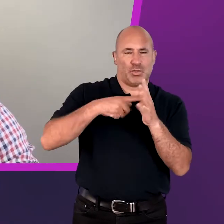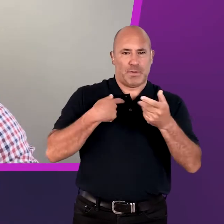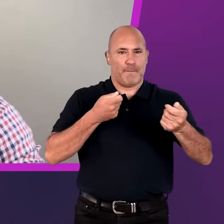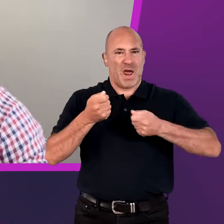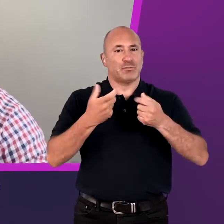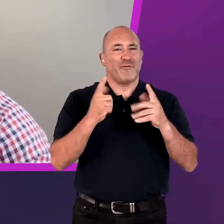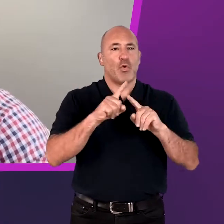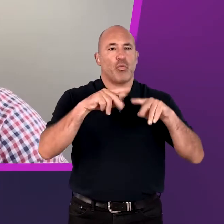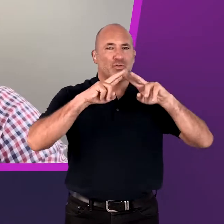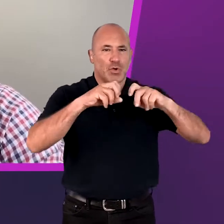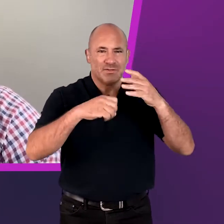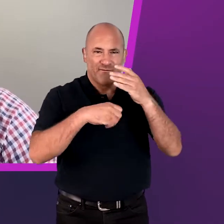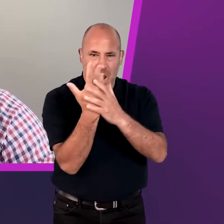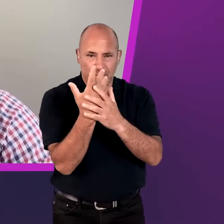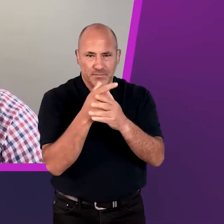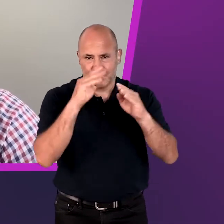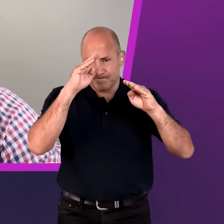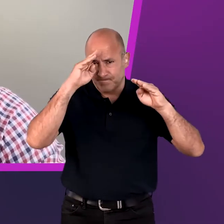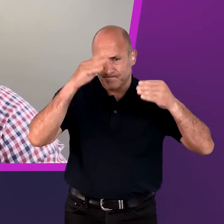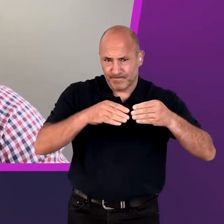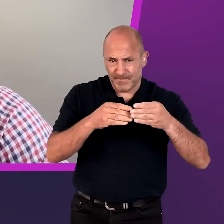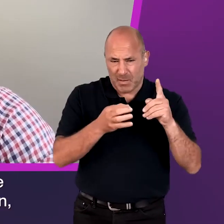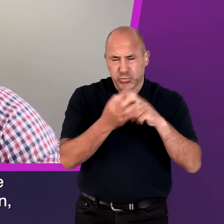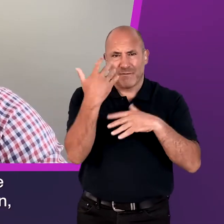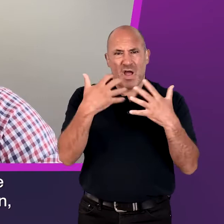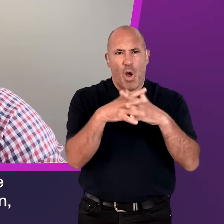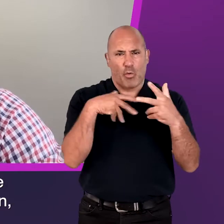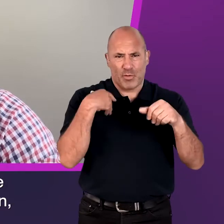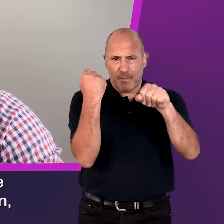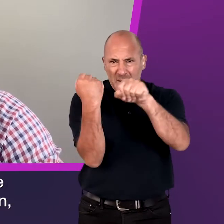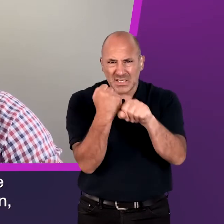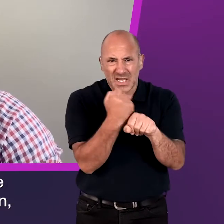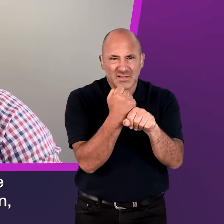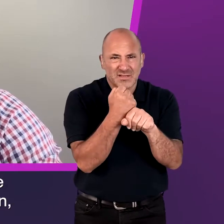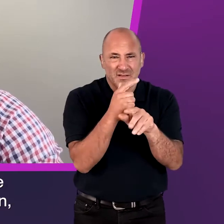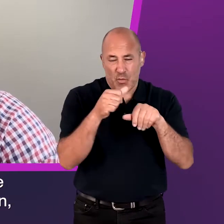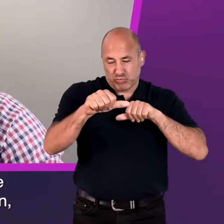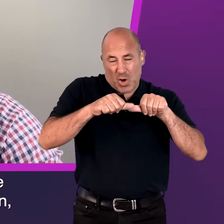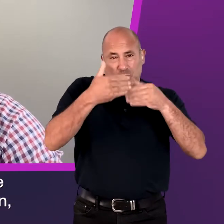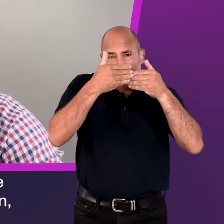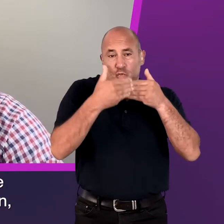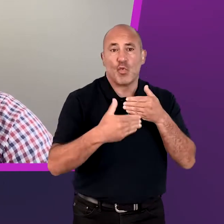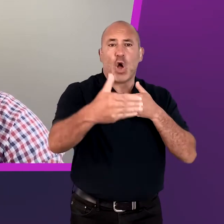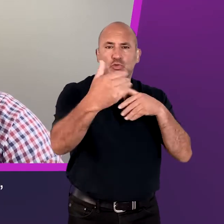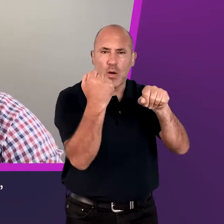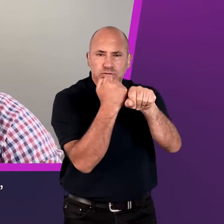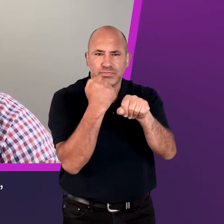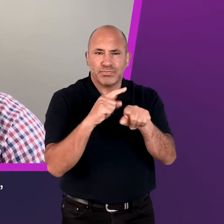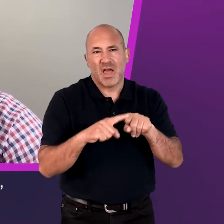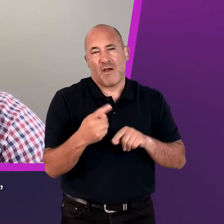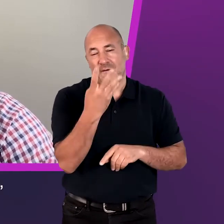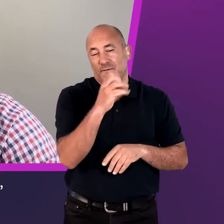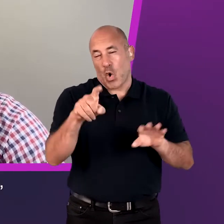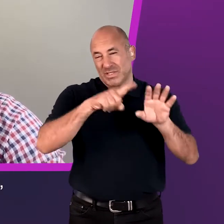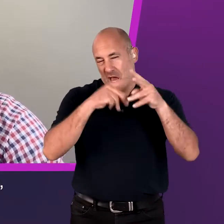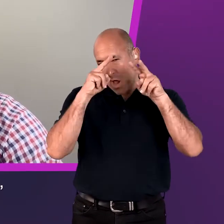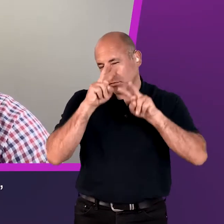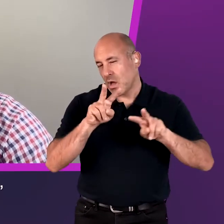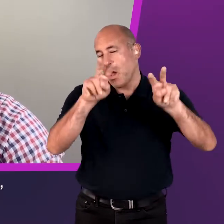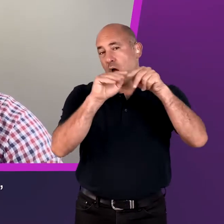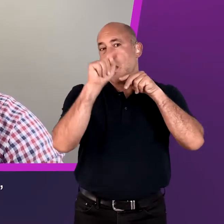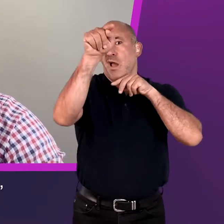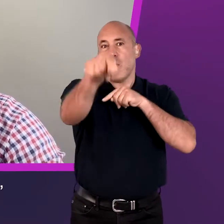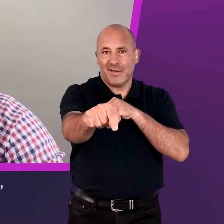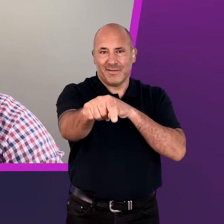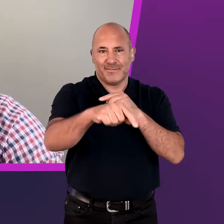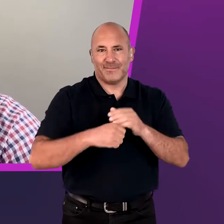European funded project within research and development that focuses on improving the way maintenance is undertaken, both short term and long term, for